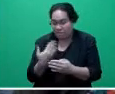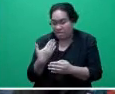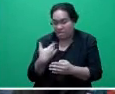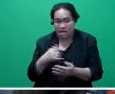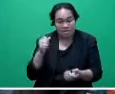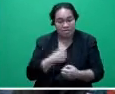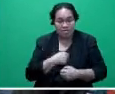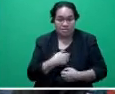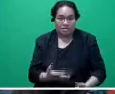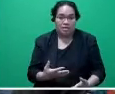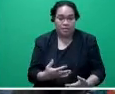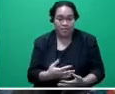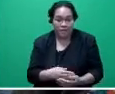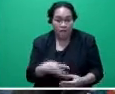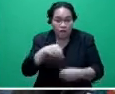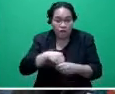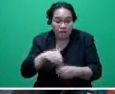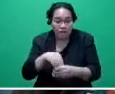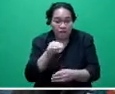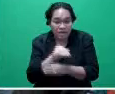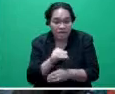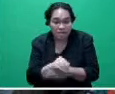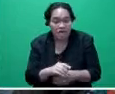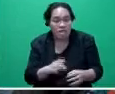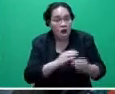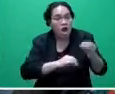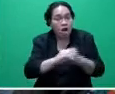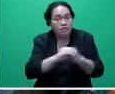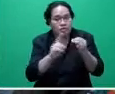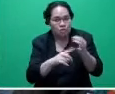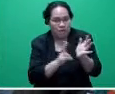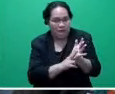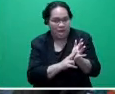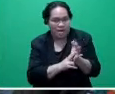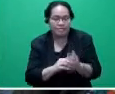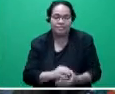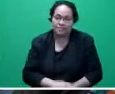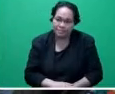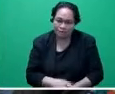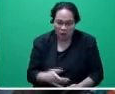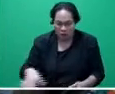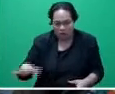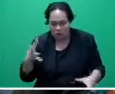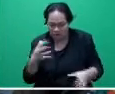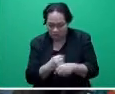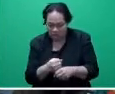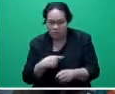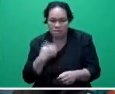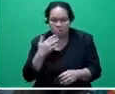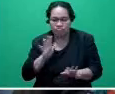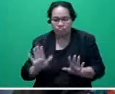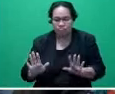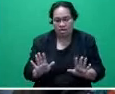meddling in Fiji Internal Affairs, the Office of the United Nations based in Suva. All in all, Mr. Speaker, sir, this drama to give